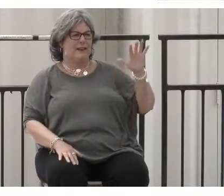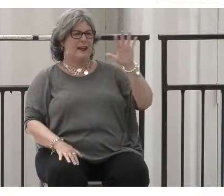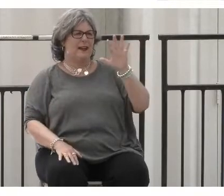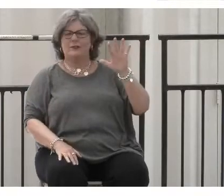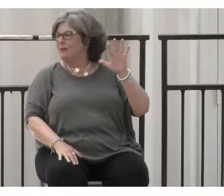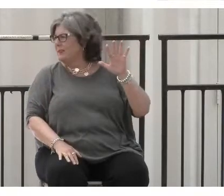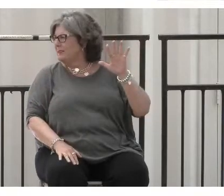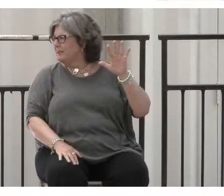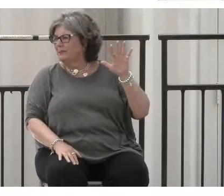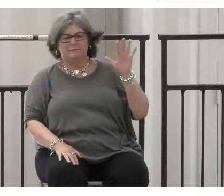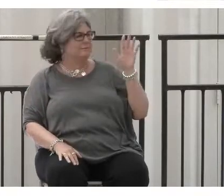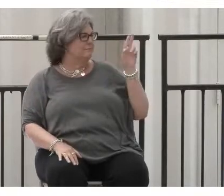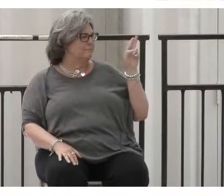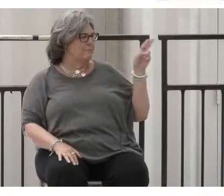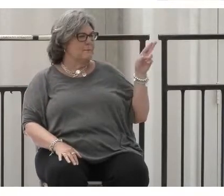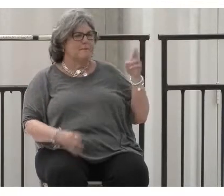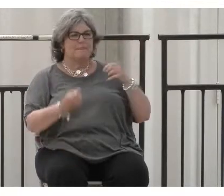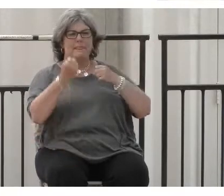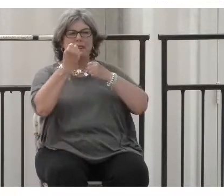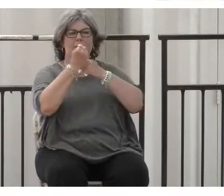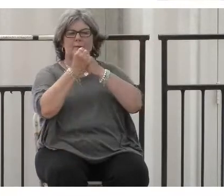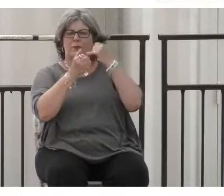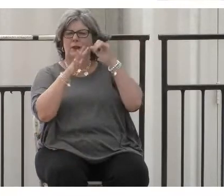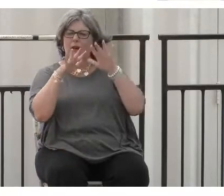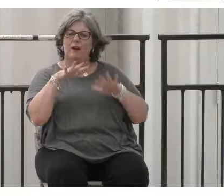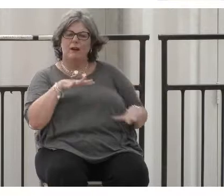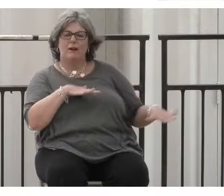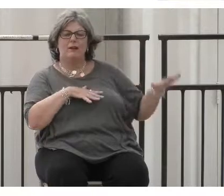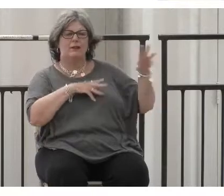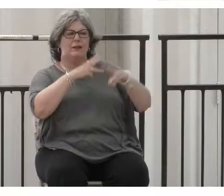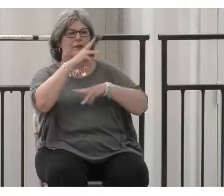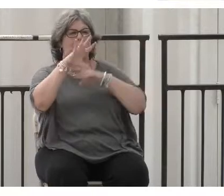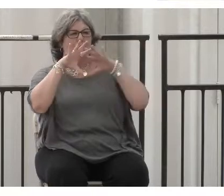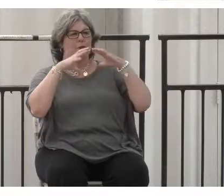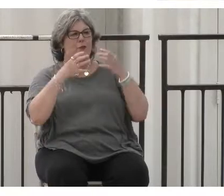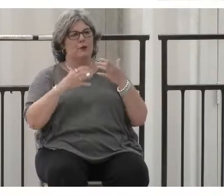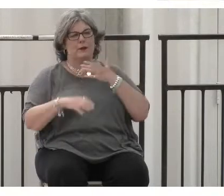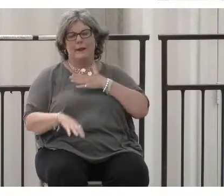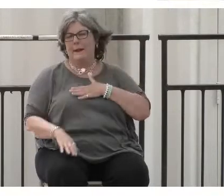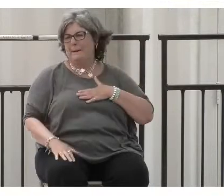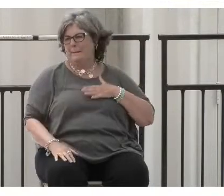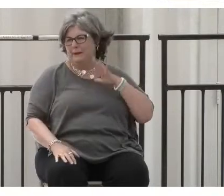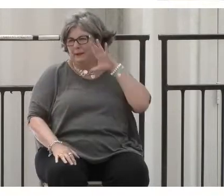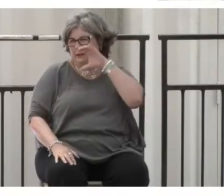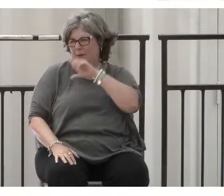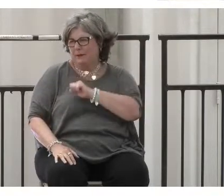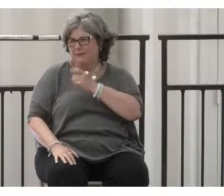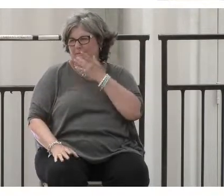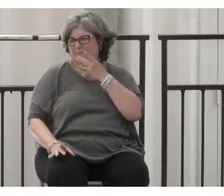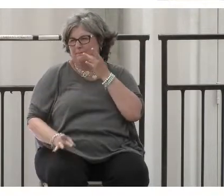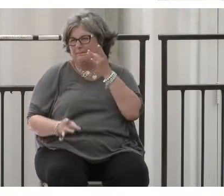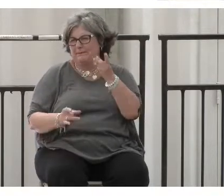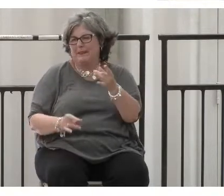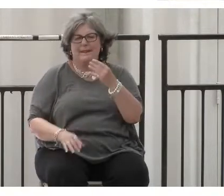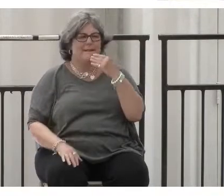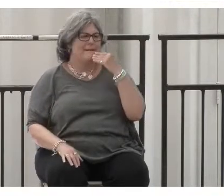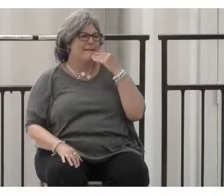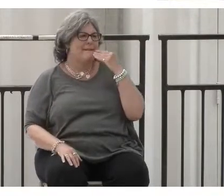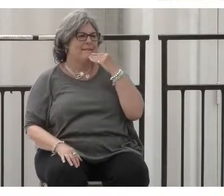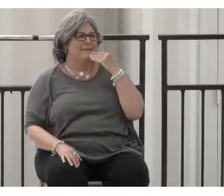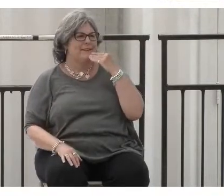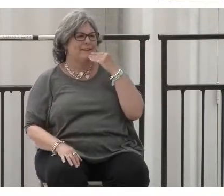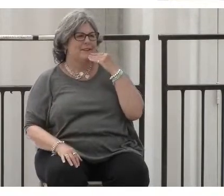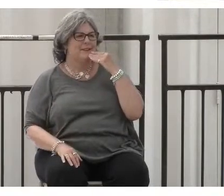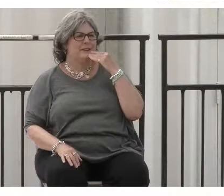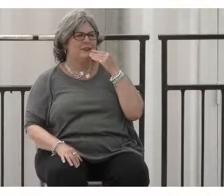directly over there, and support the artisans from all around the world. And please don't miss out on the delicious festival bites by stopping by